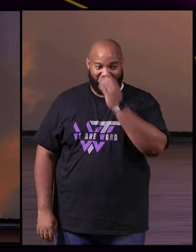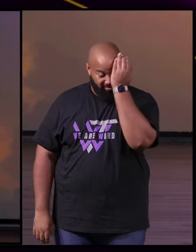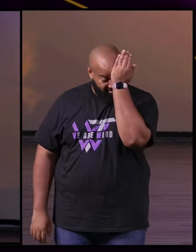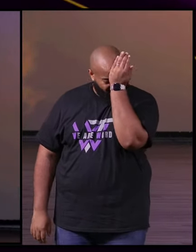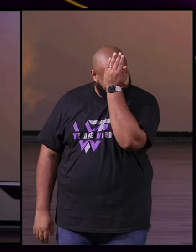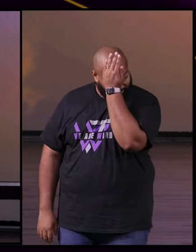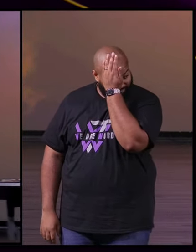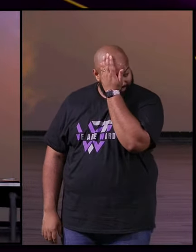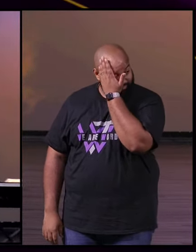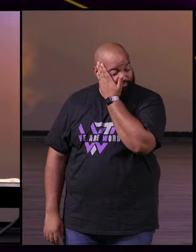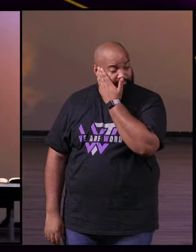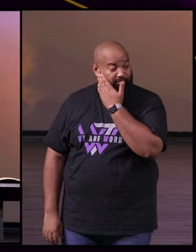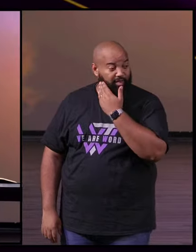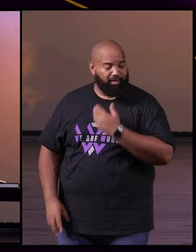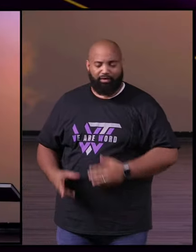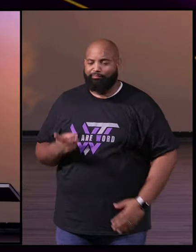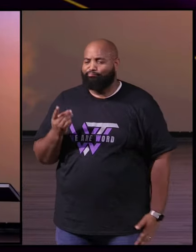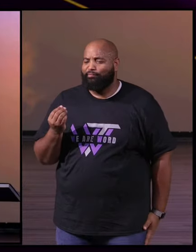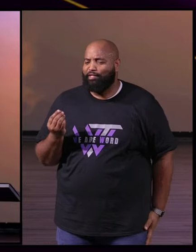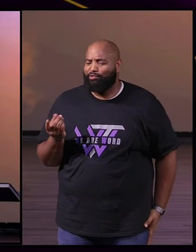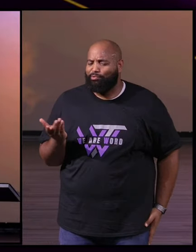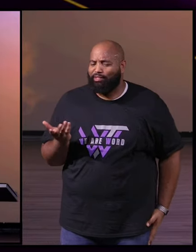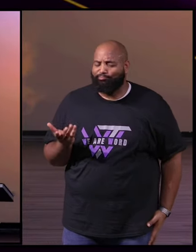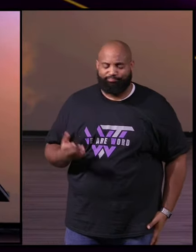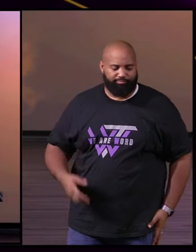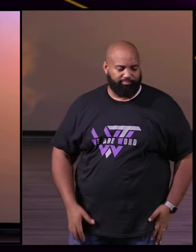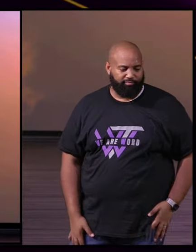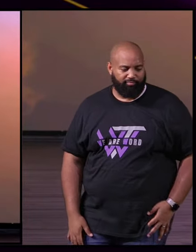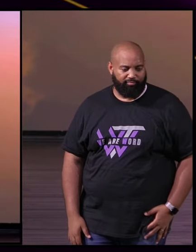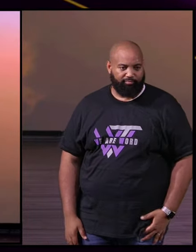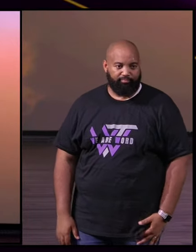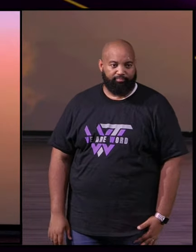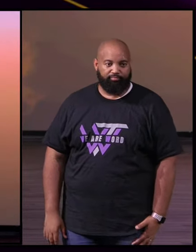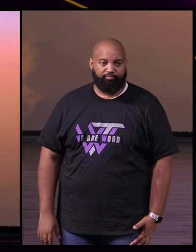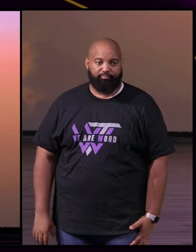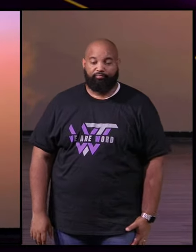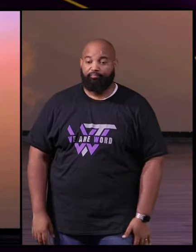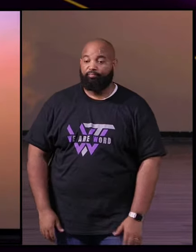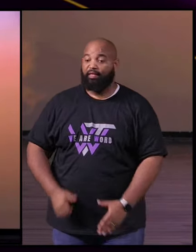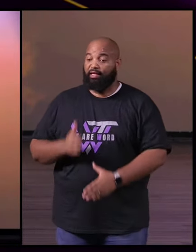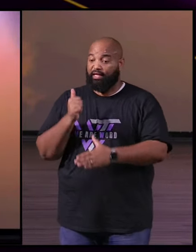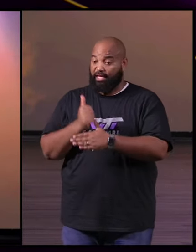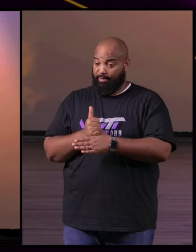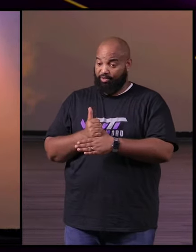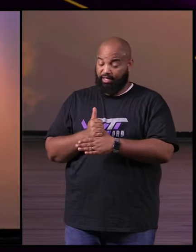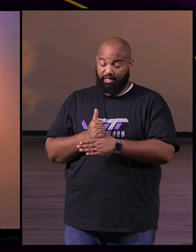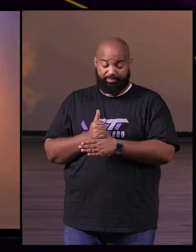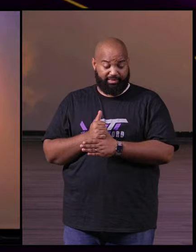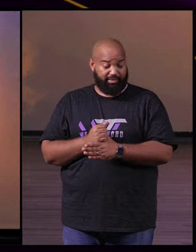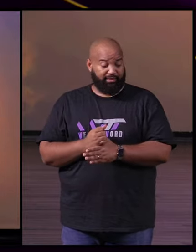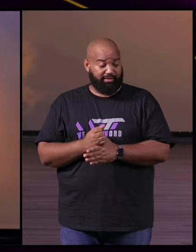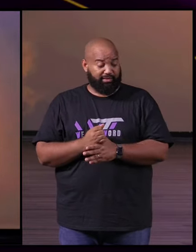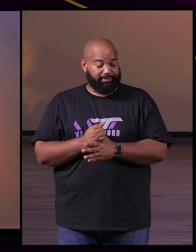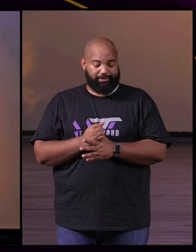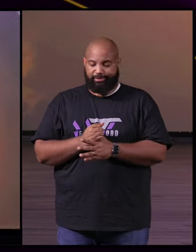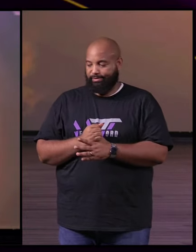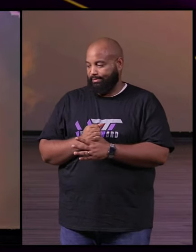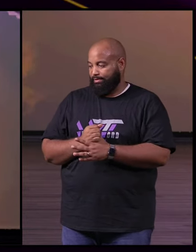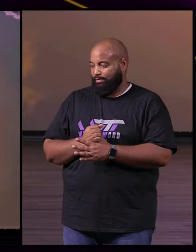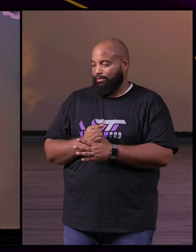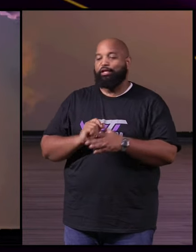So what he does is he inserts a